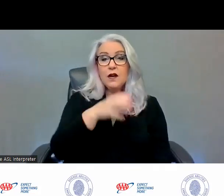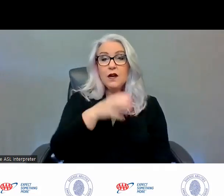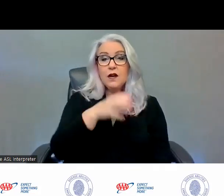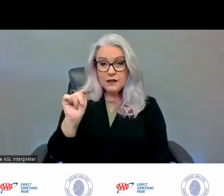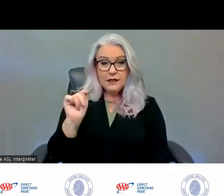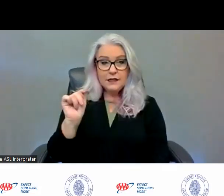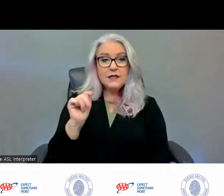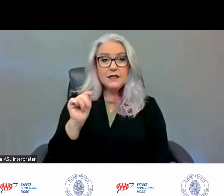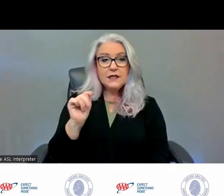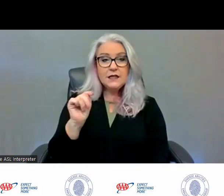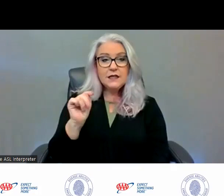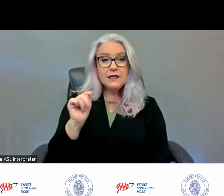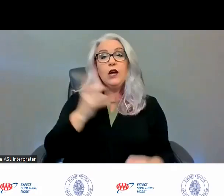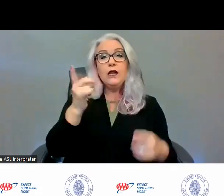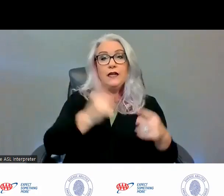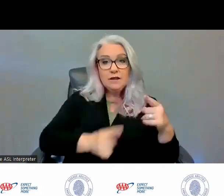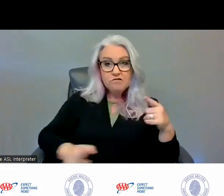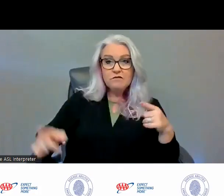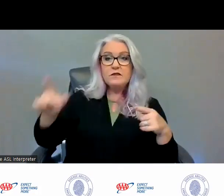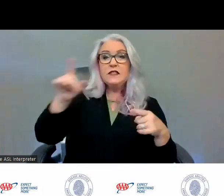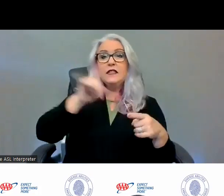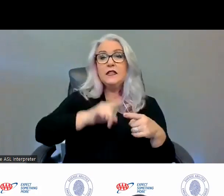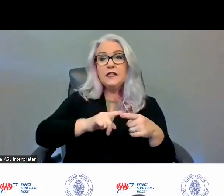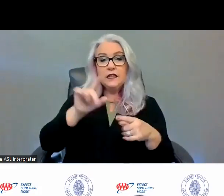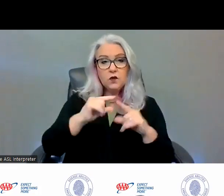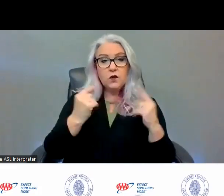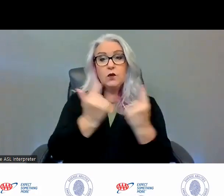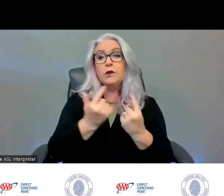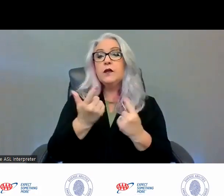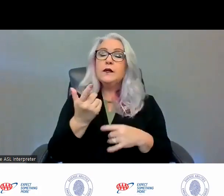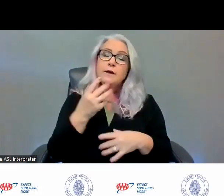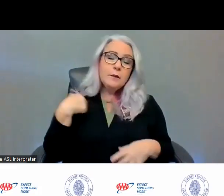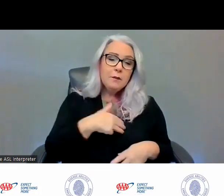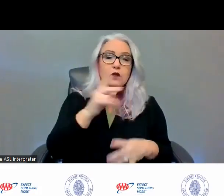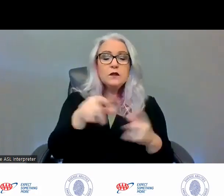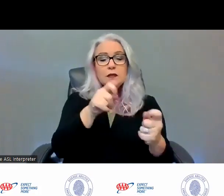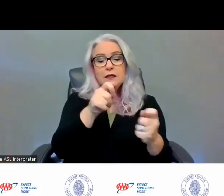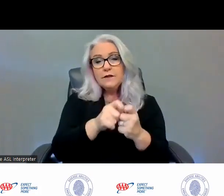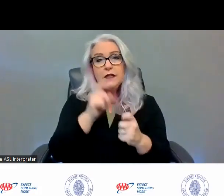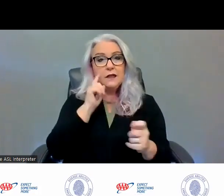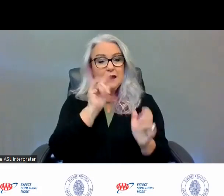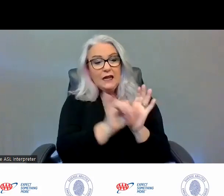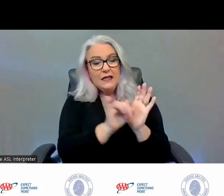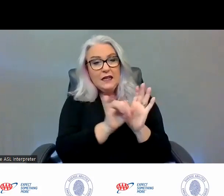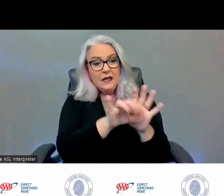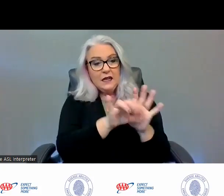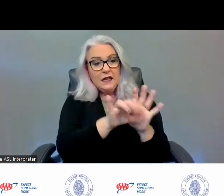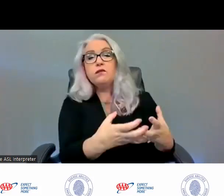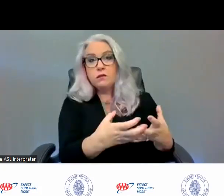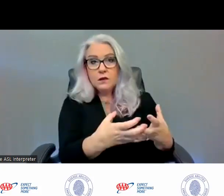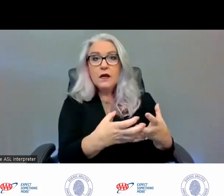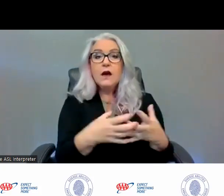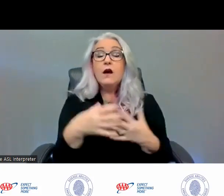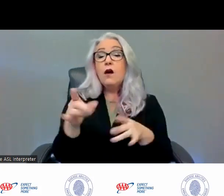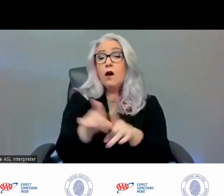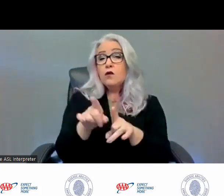groups for members of certain identity groups, but also through our work